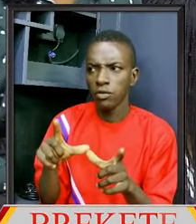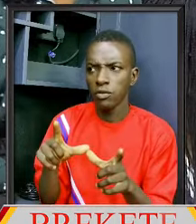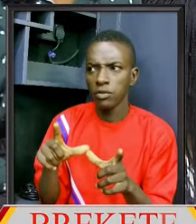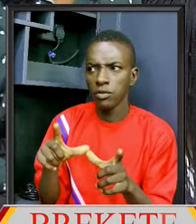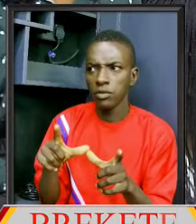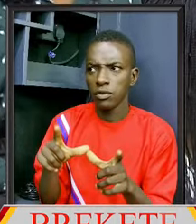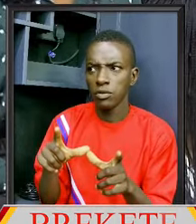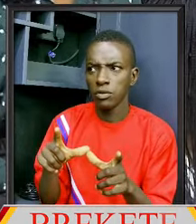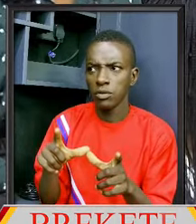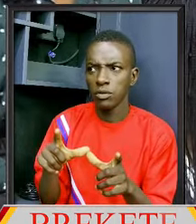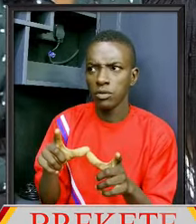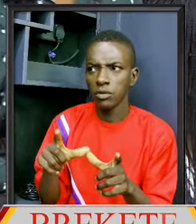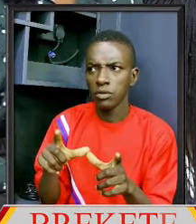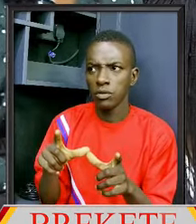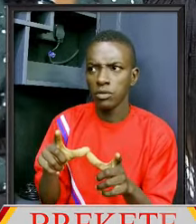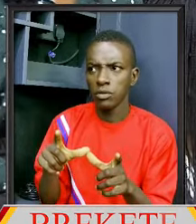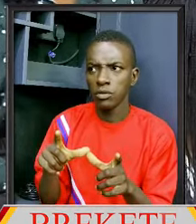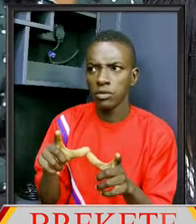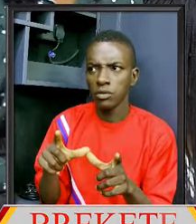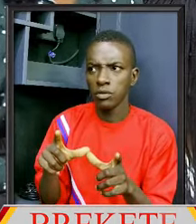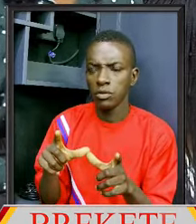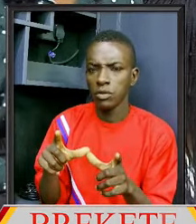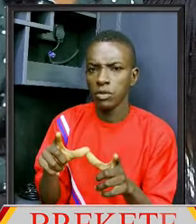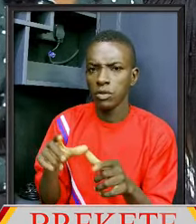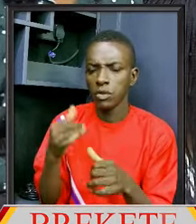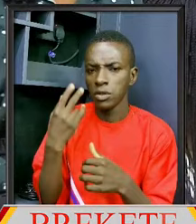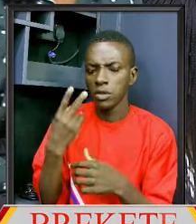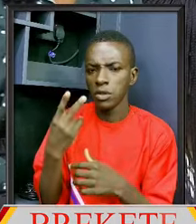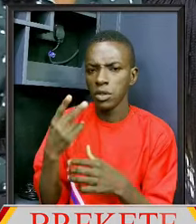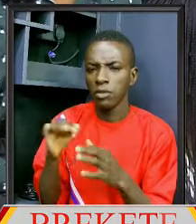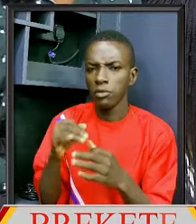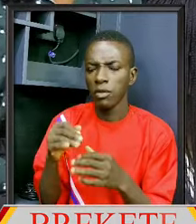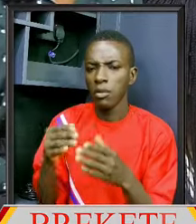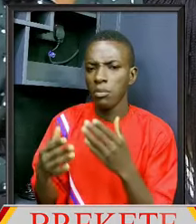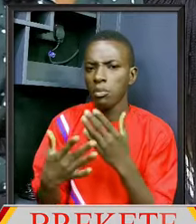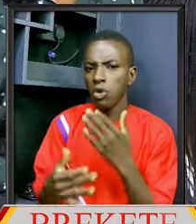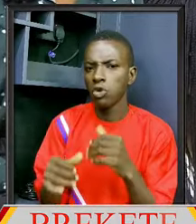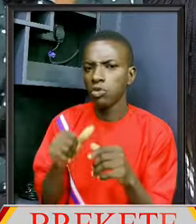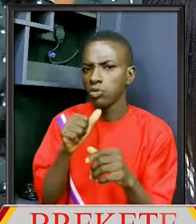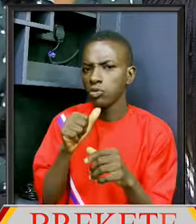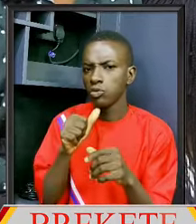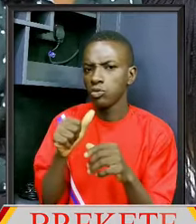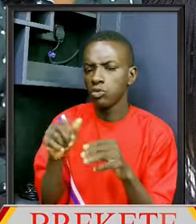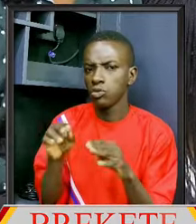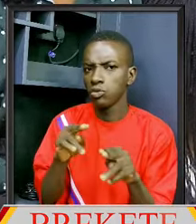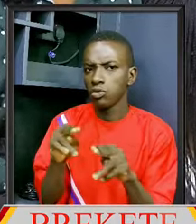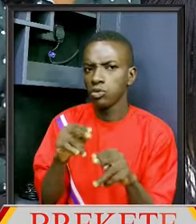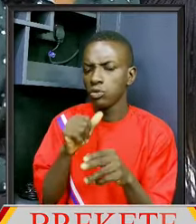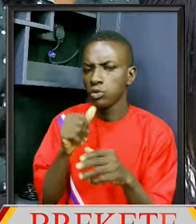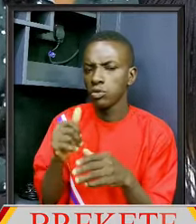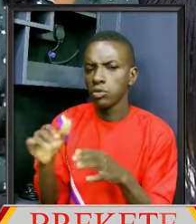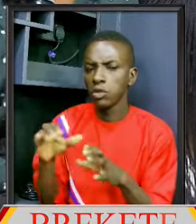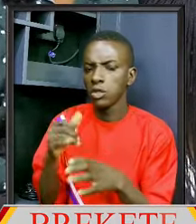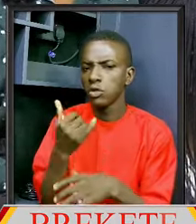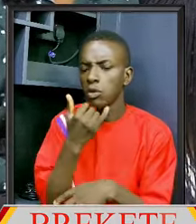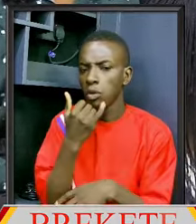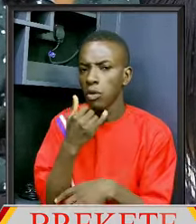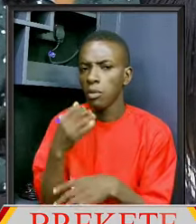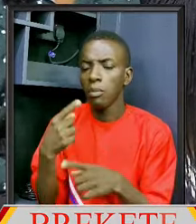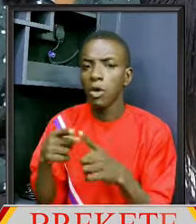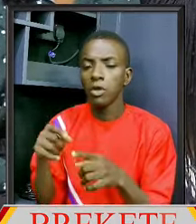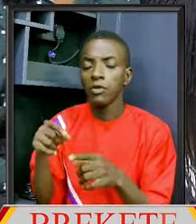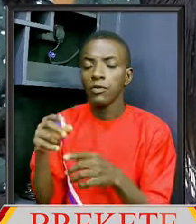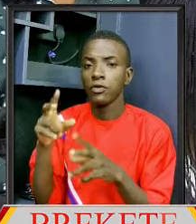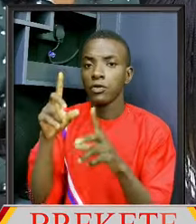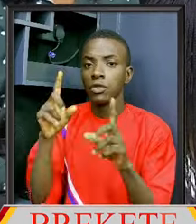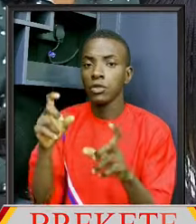You know that of place. I beg, check whether my blood stick the normal. You know that of place. Right. You no do anything wrong. Okay. But if you